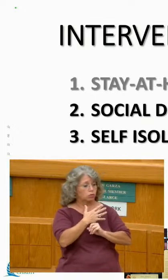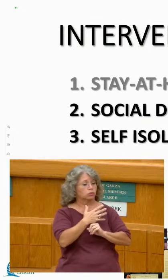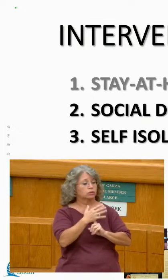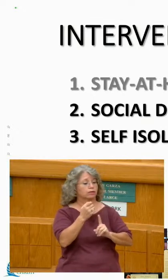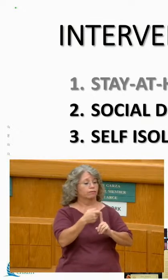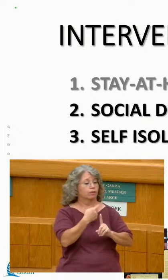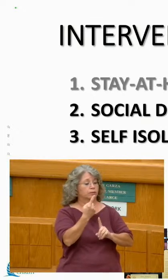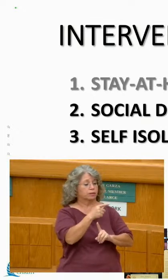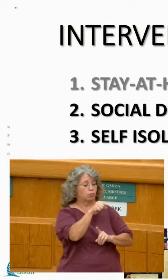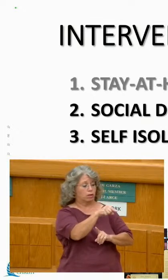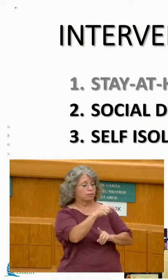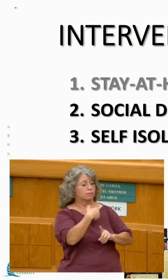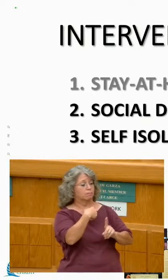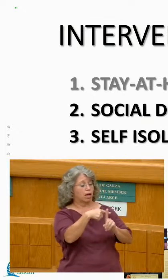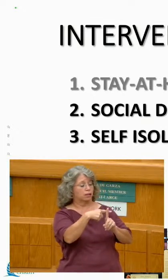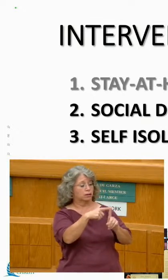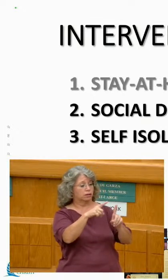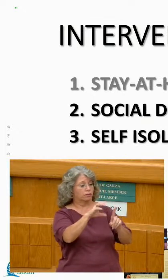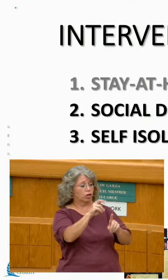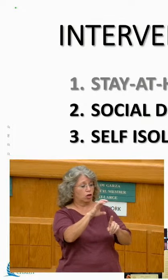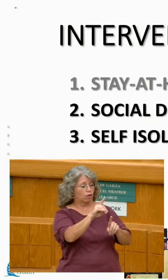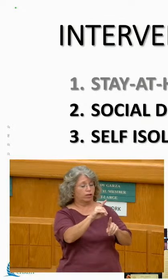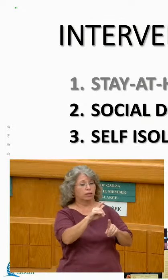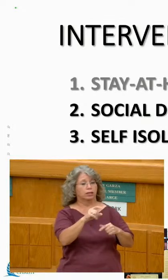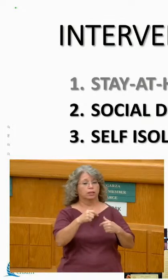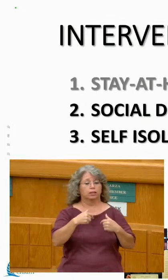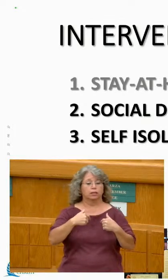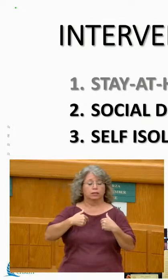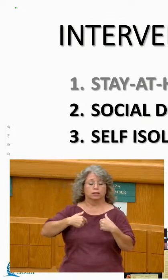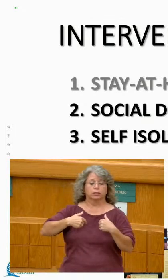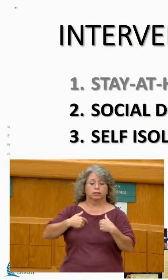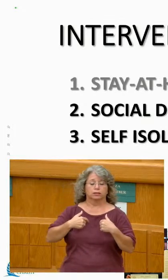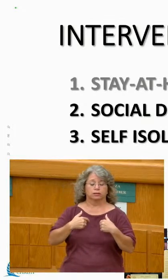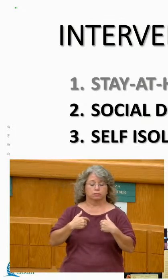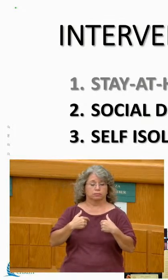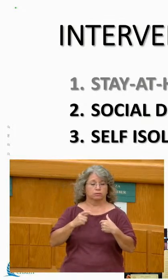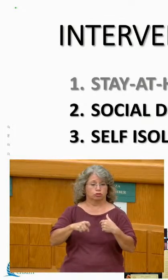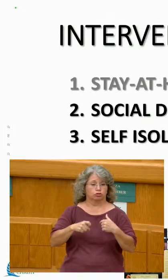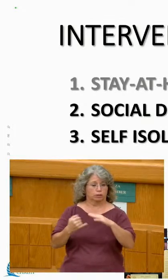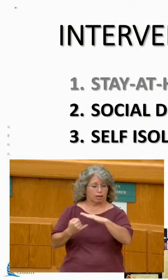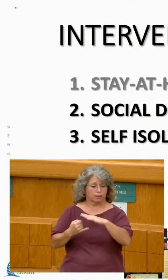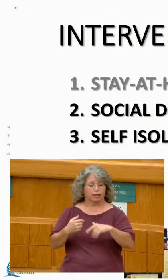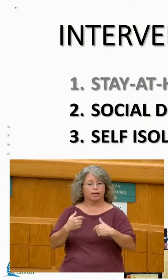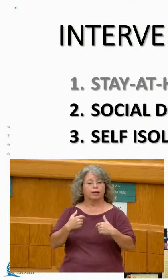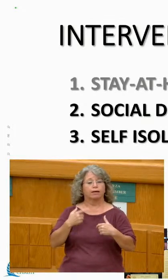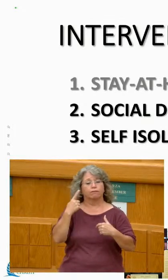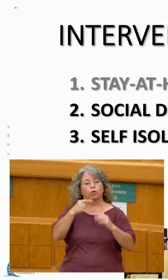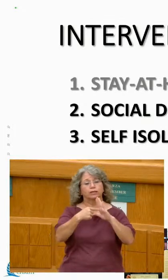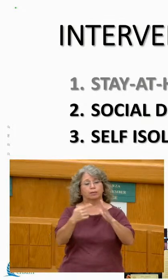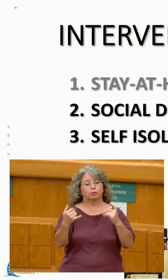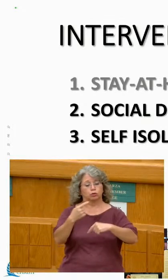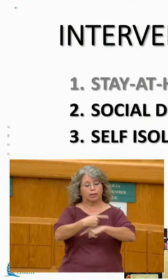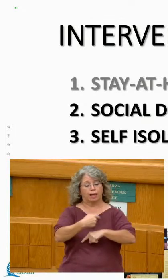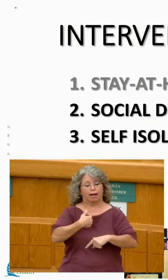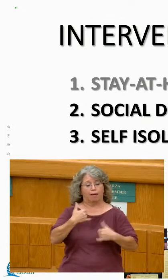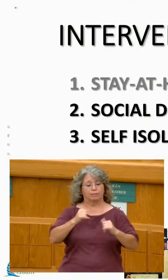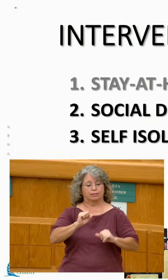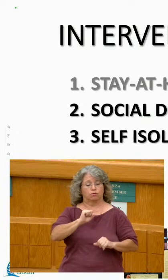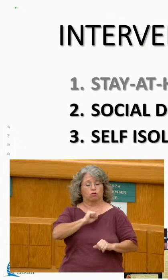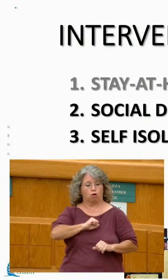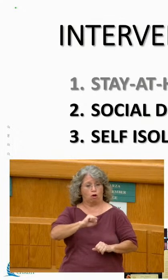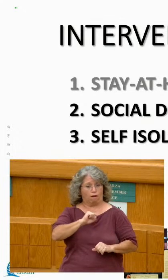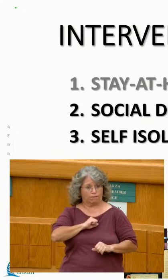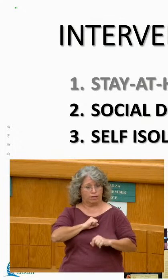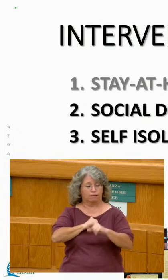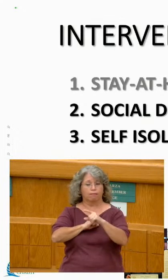COVID-19. Like today, I'm still coughing from COVID-19, and so Public Health Director Rodriguez told me that